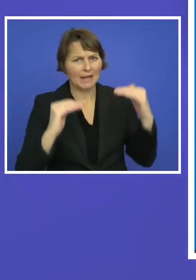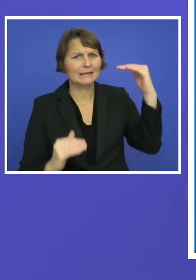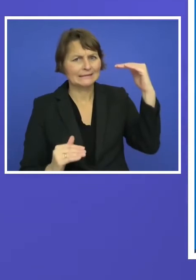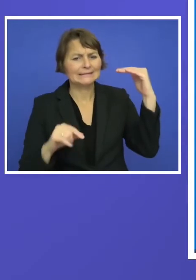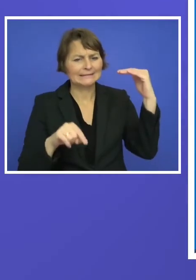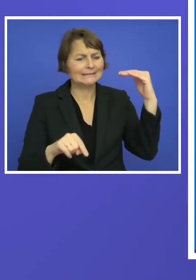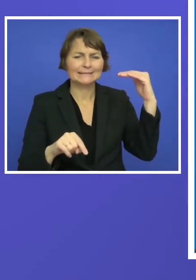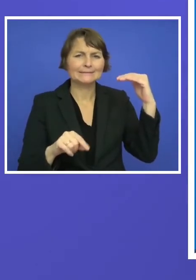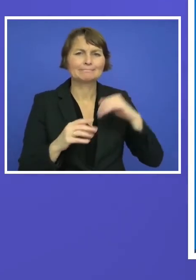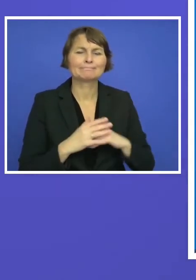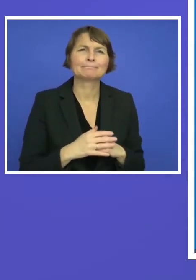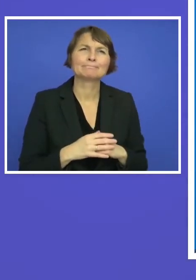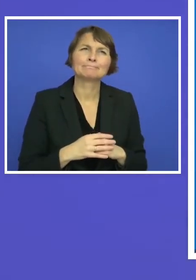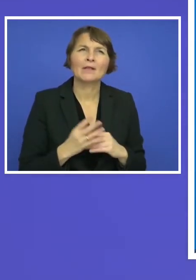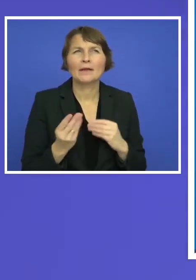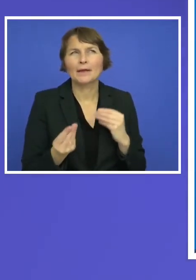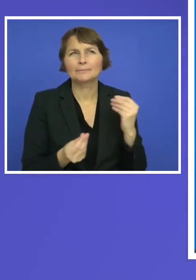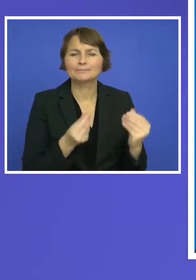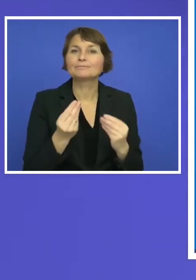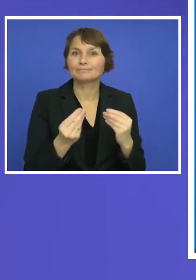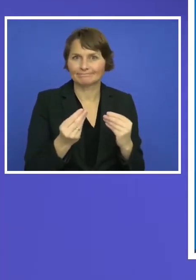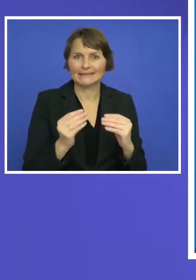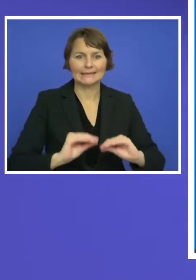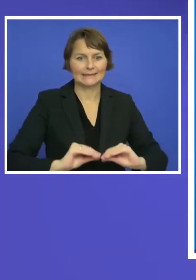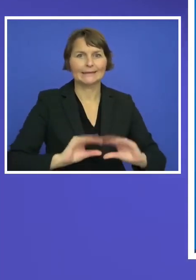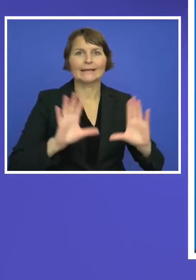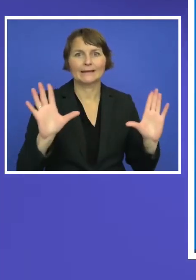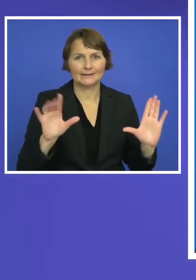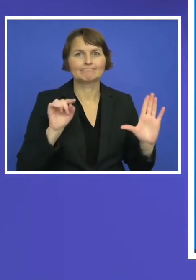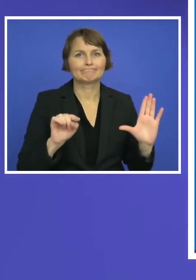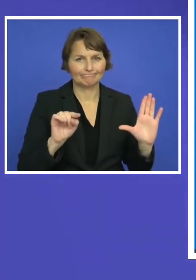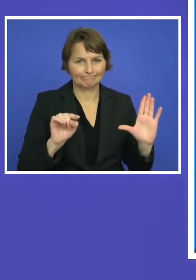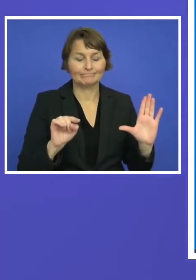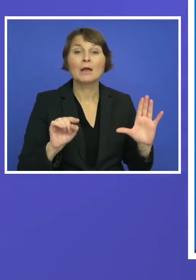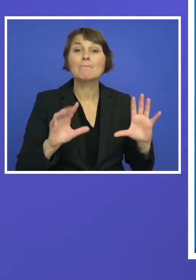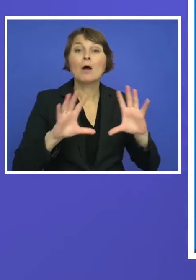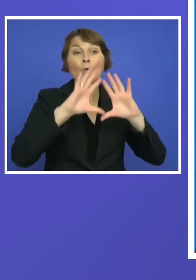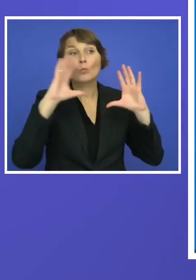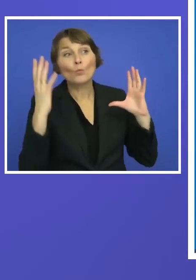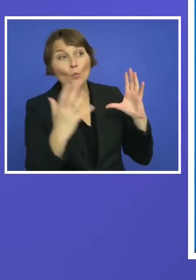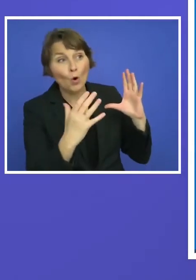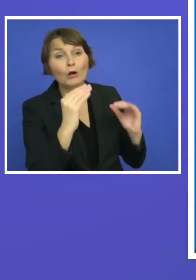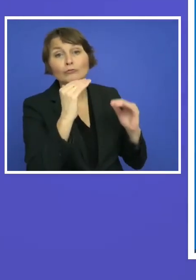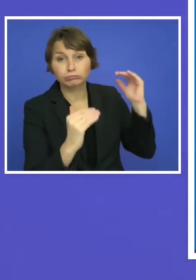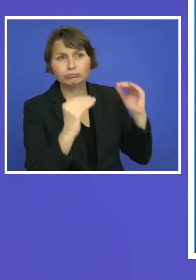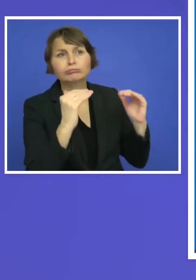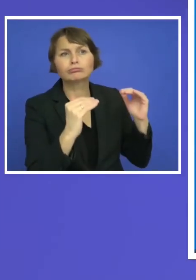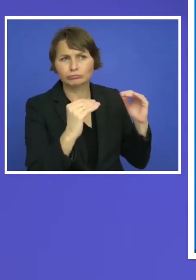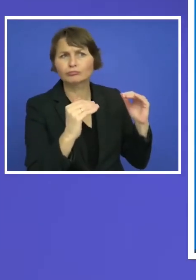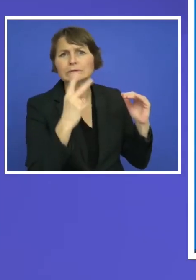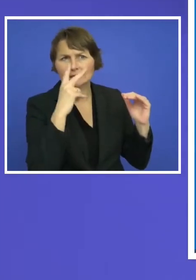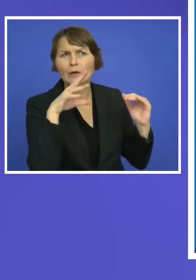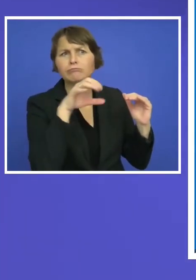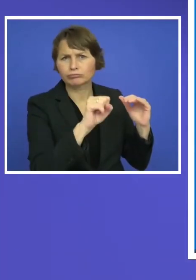more visible than it is in the global arena. It is visible in the global arena, but I think it's much more